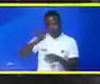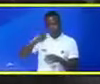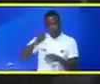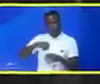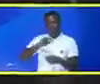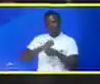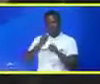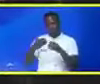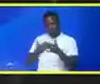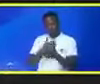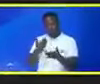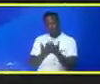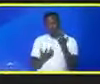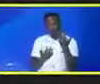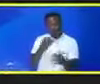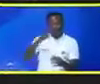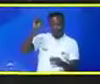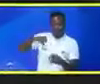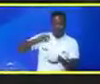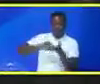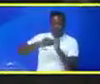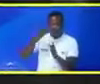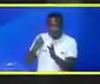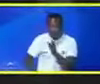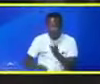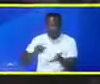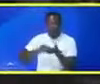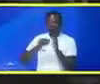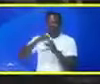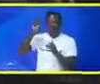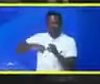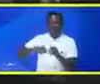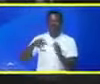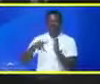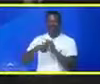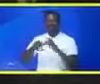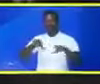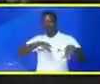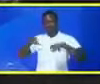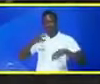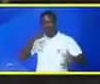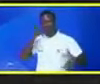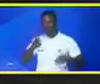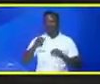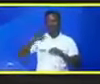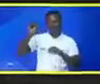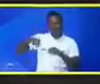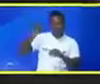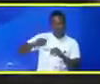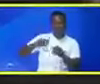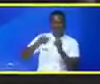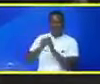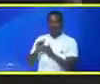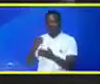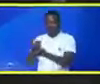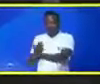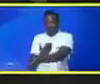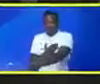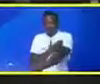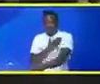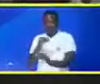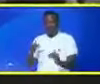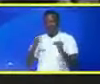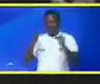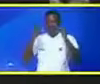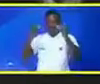fresh fire. Yes means yes to speed. Yes means yes to advancement.